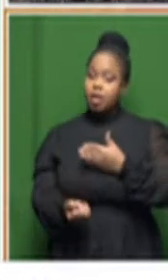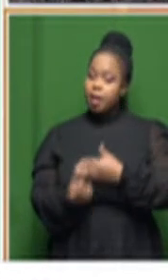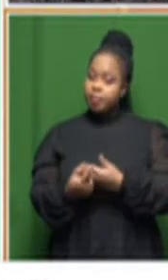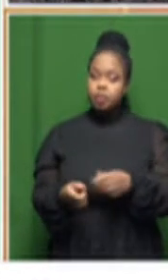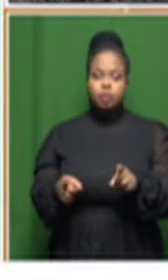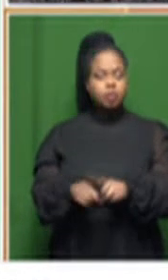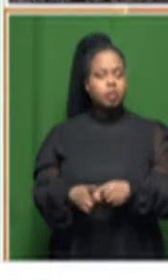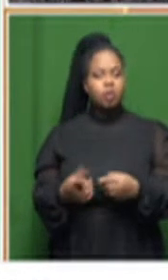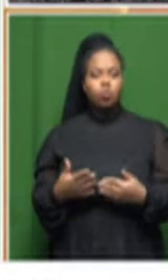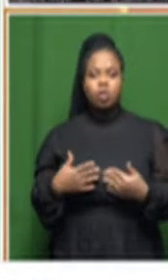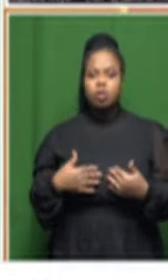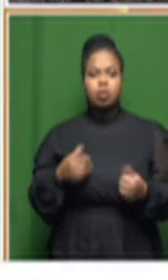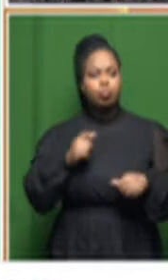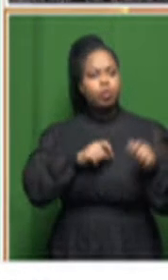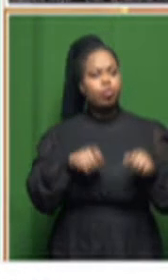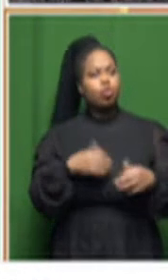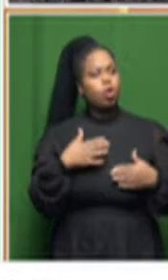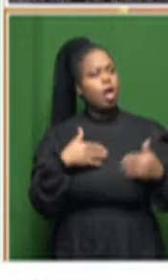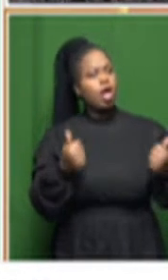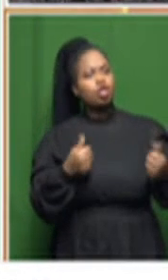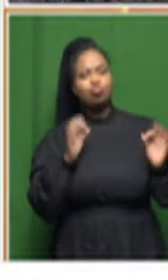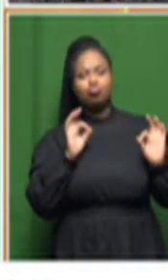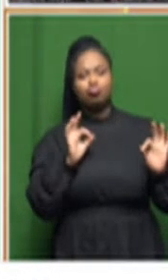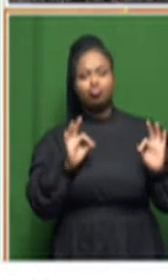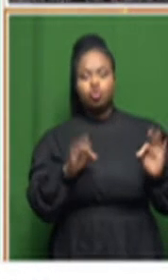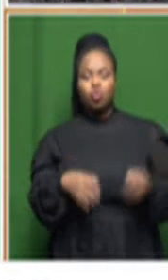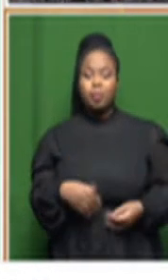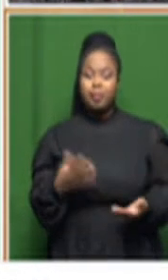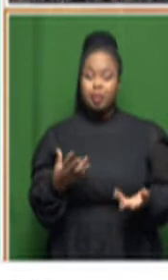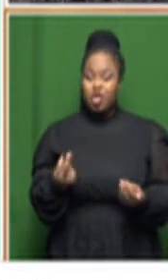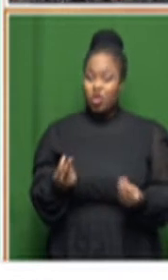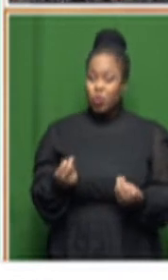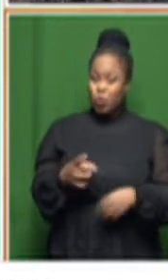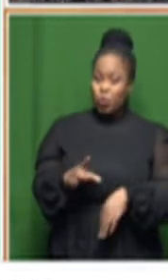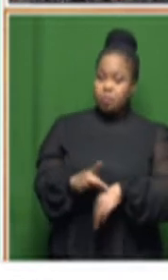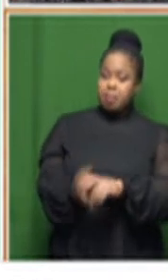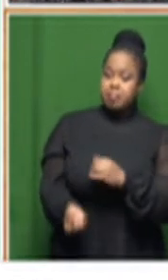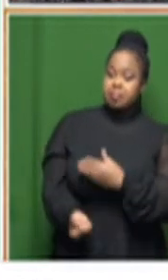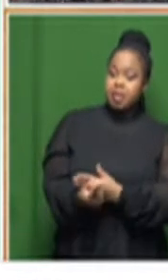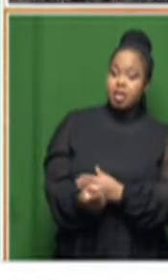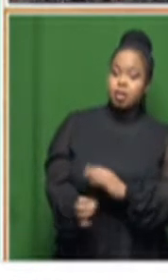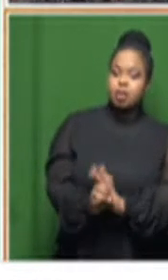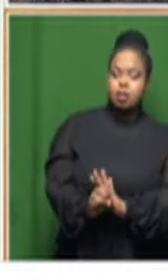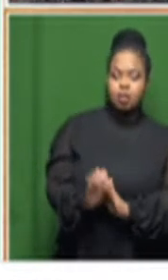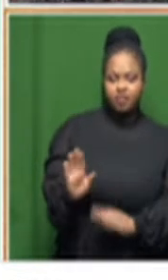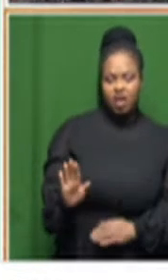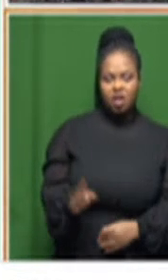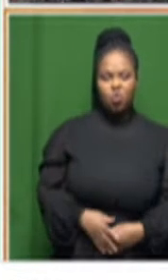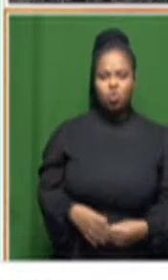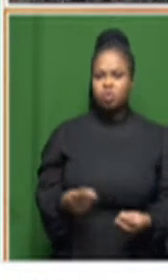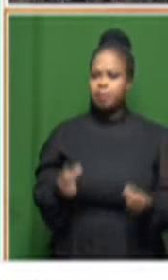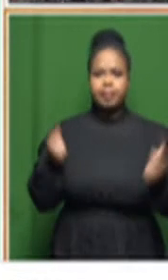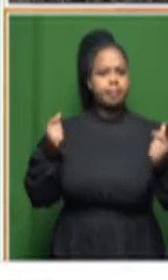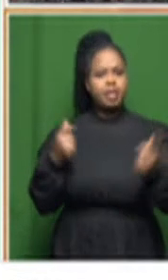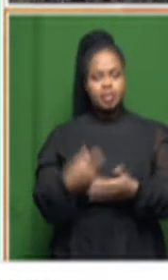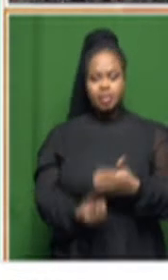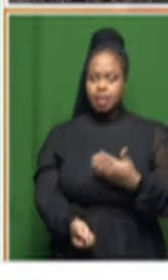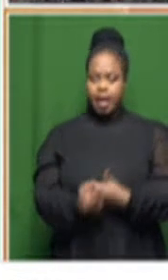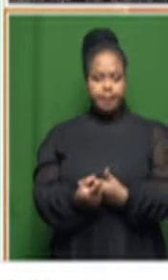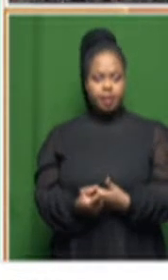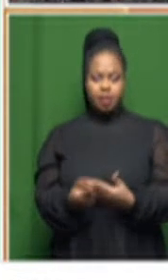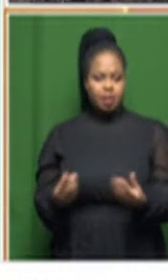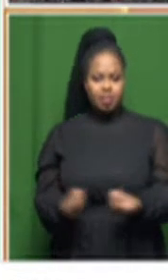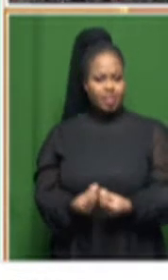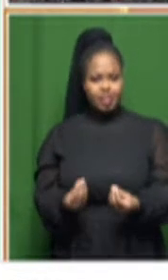with healthy individuals. It could be a new disease that's been diagnosed. It could be a spontaneous occurrence of an